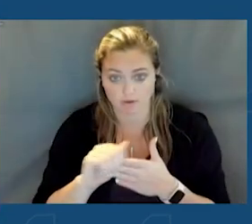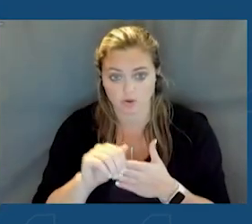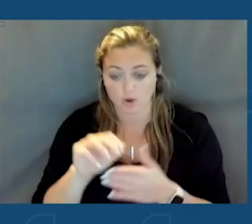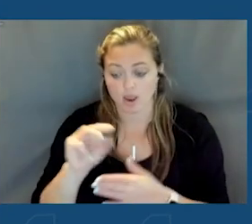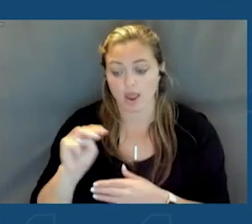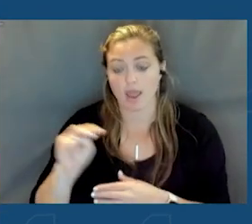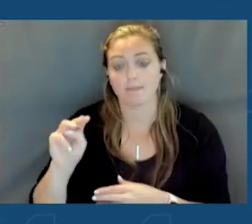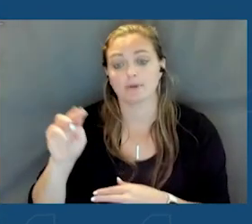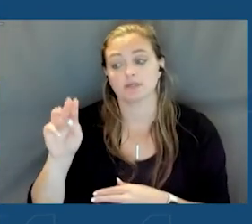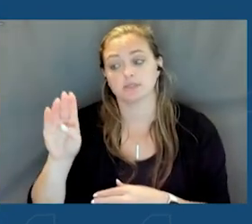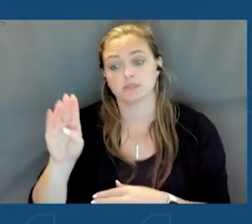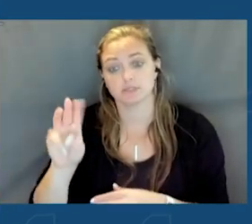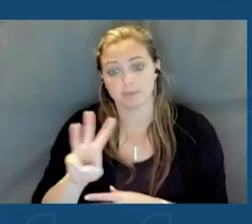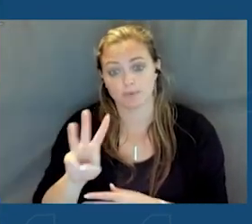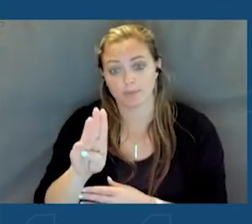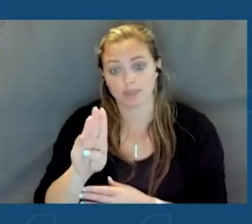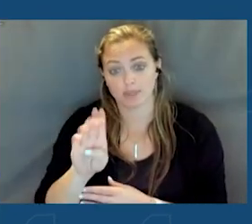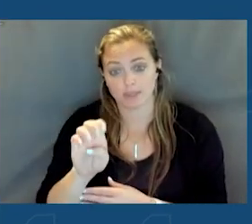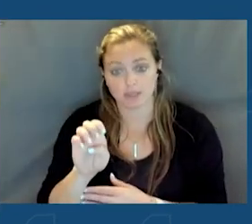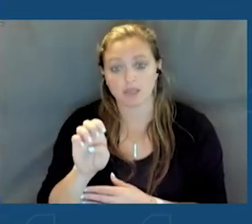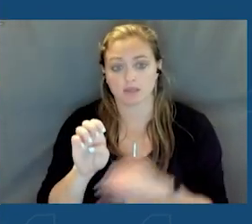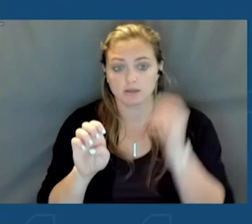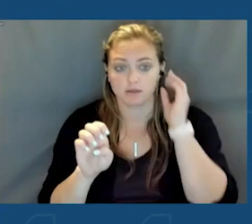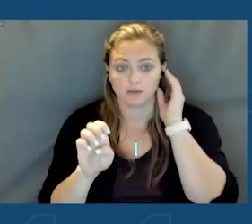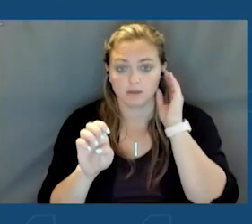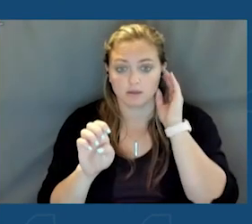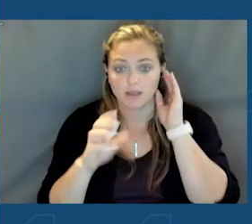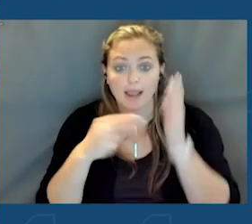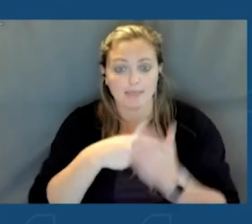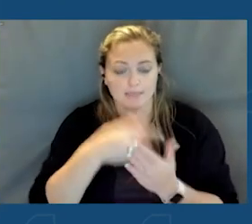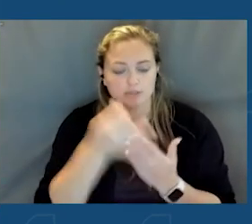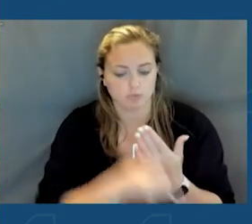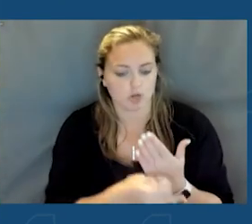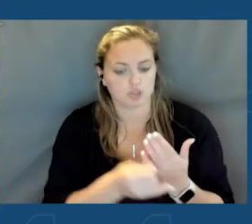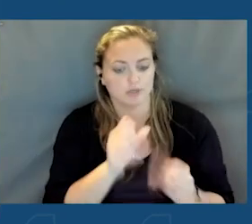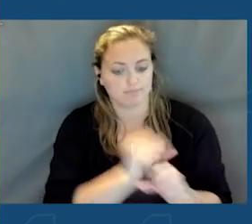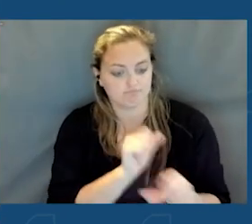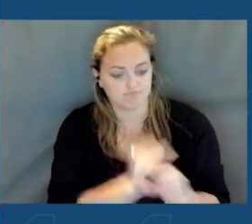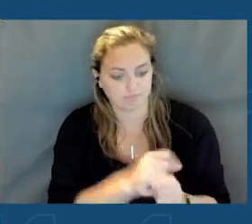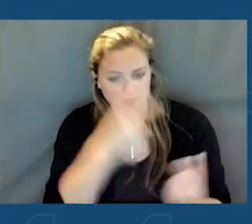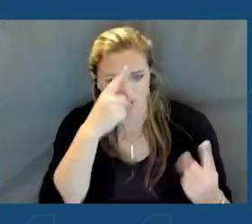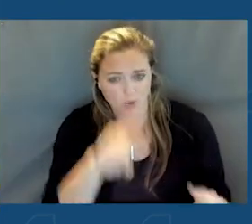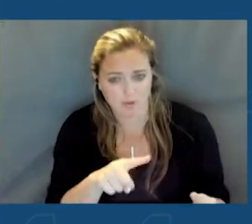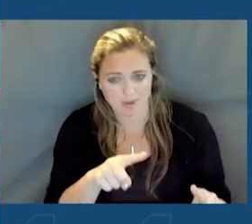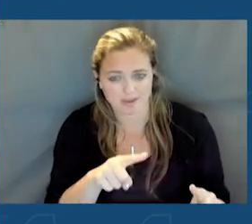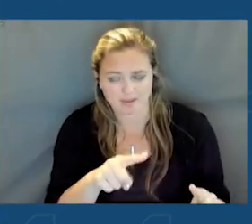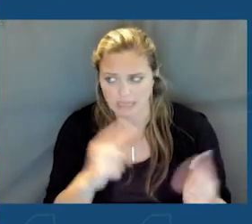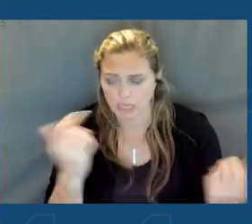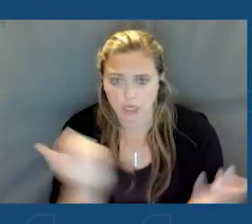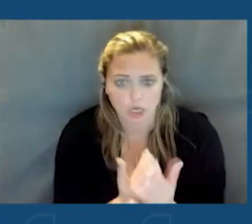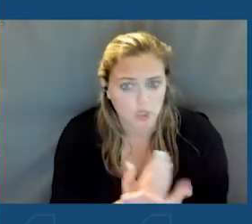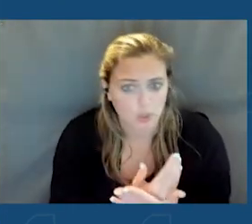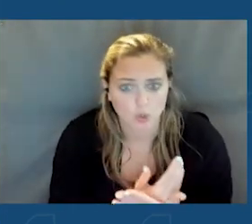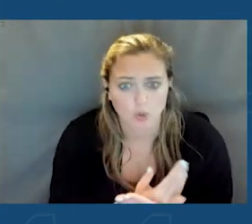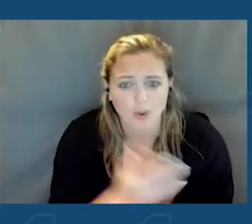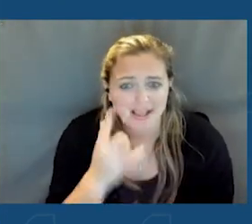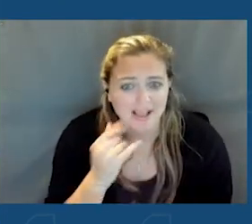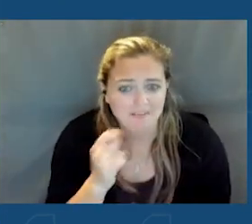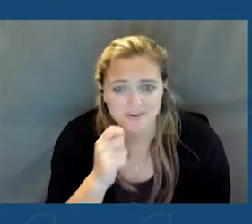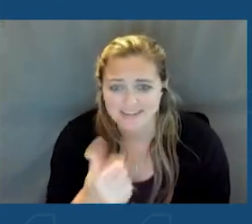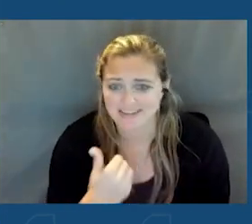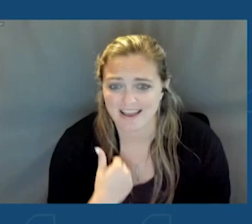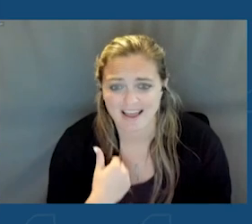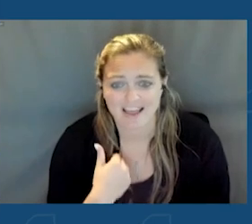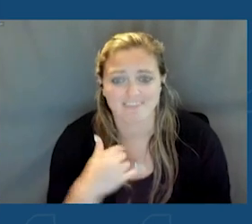MWBE capacity inside this project labor agreement. Unheard of. California doesn't have that. New